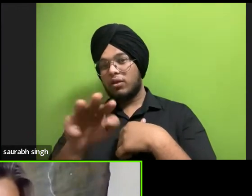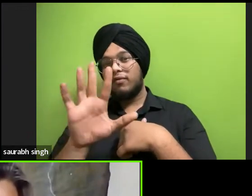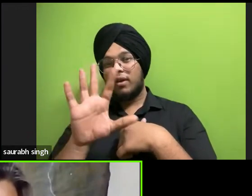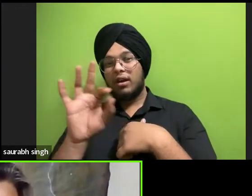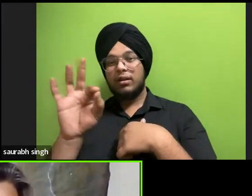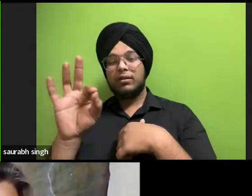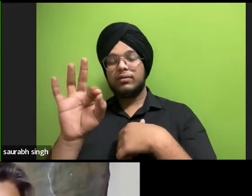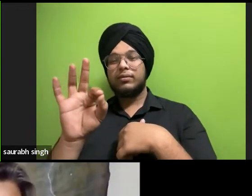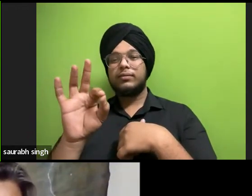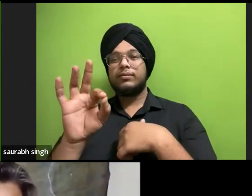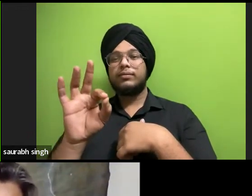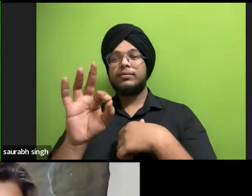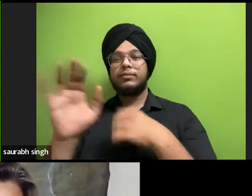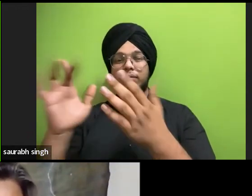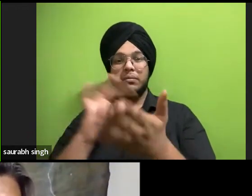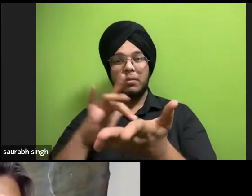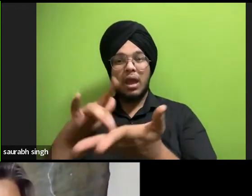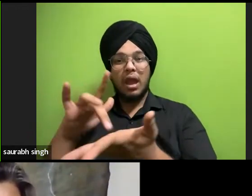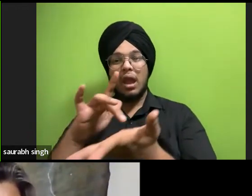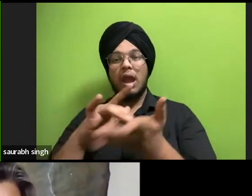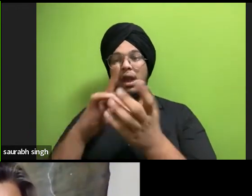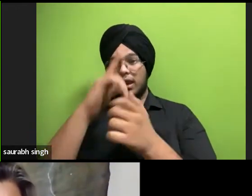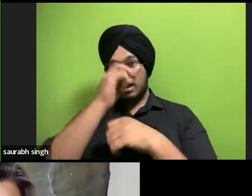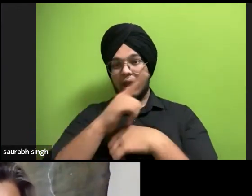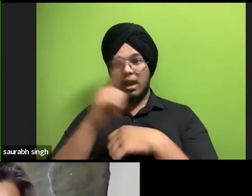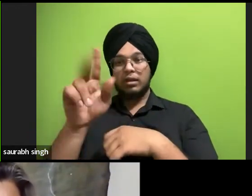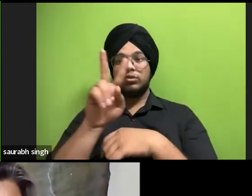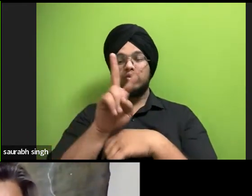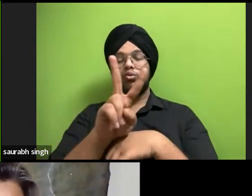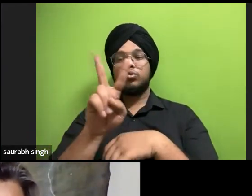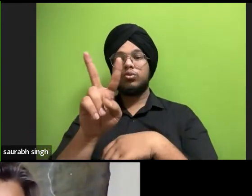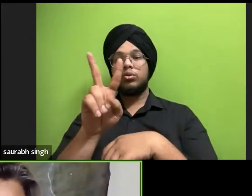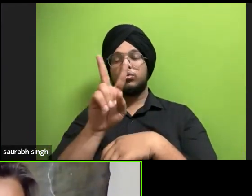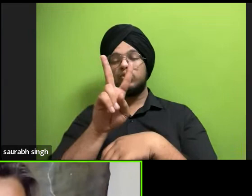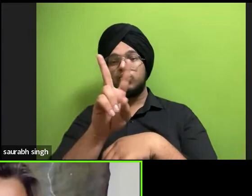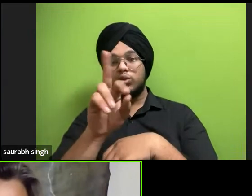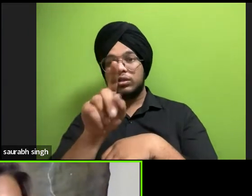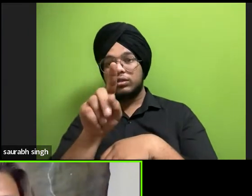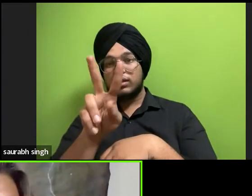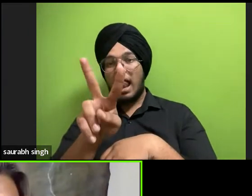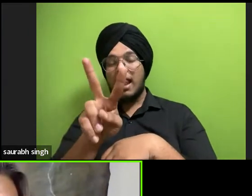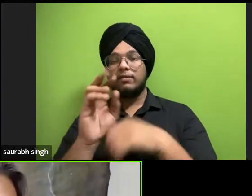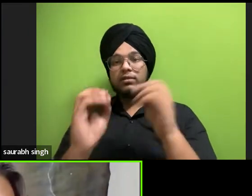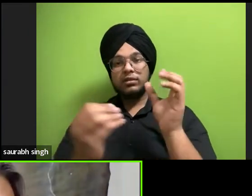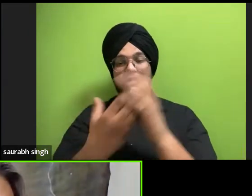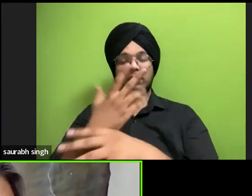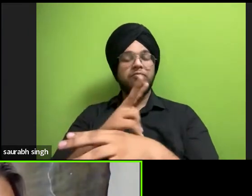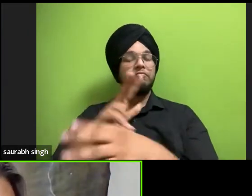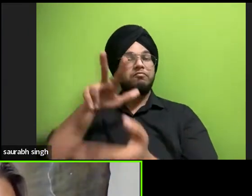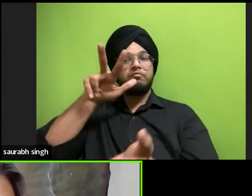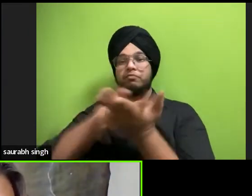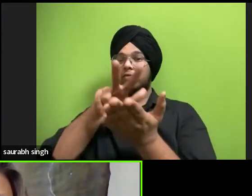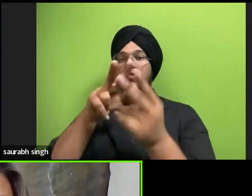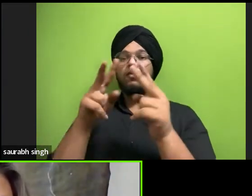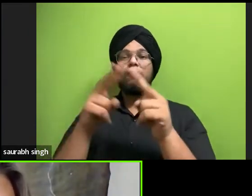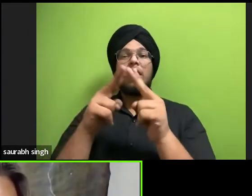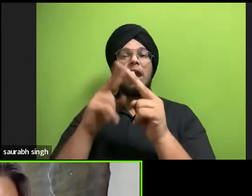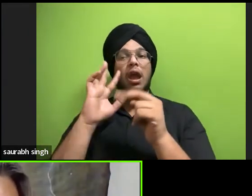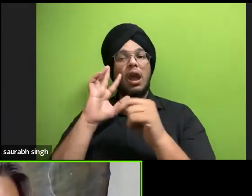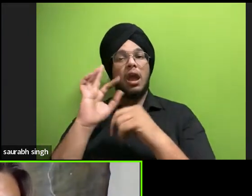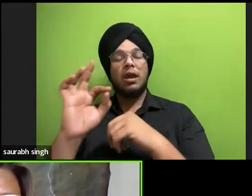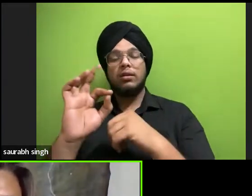1,510 works that came in 2012. And established a very important